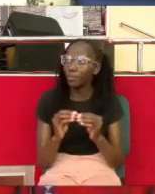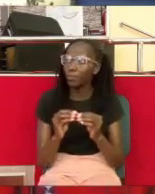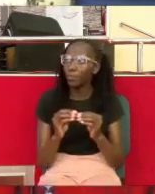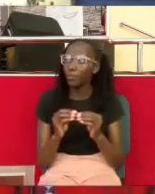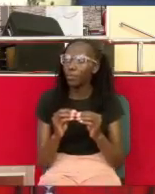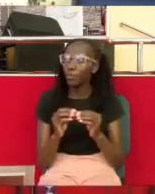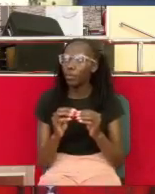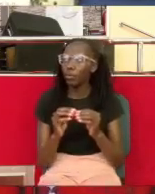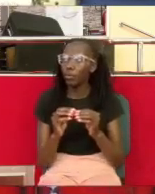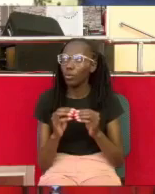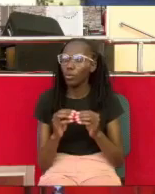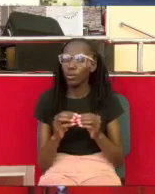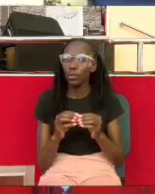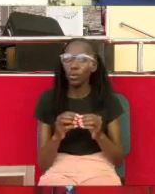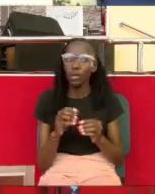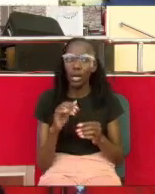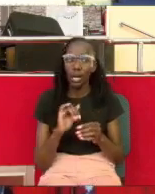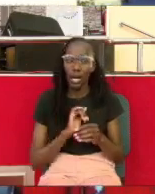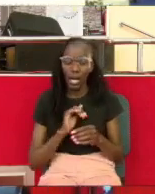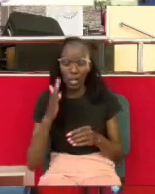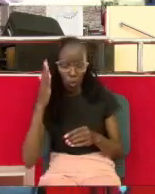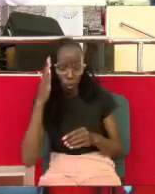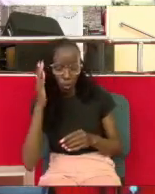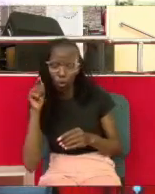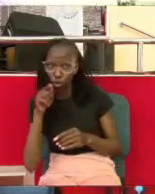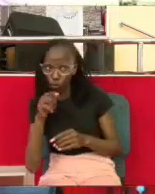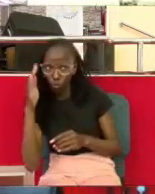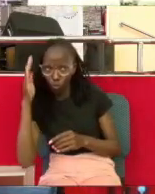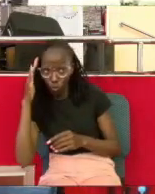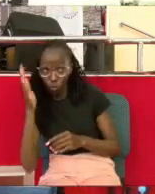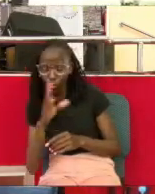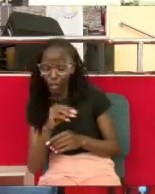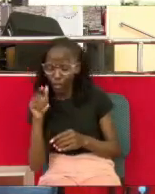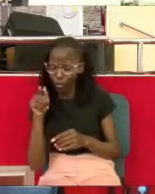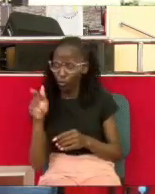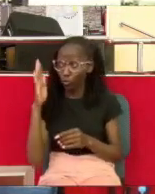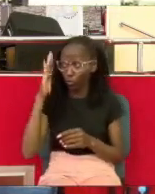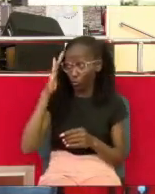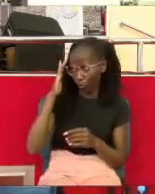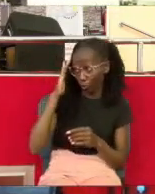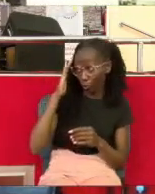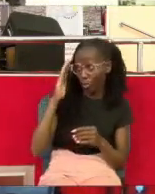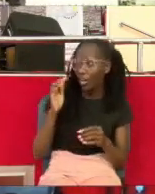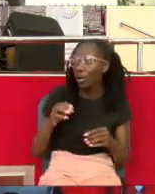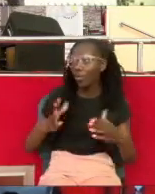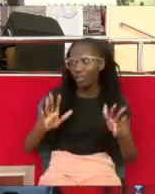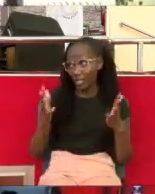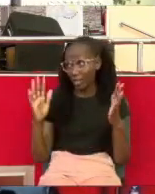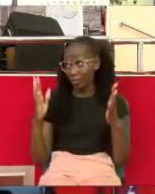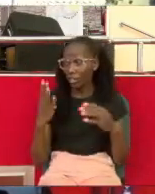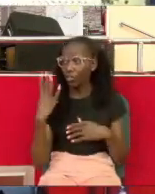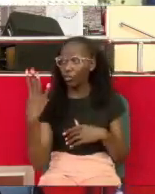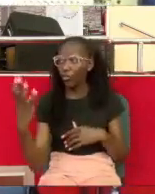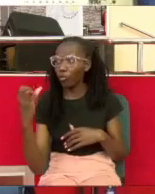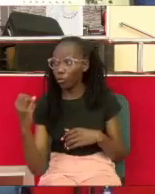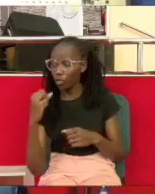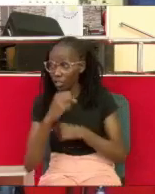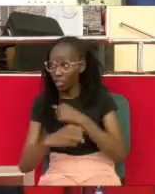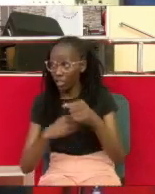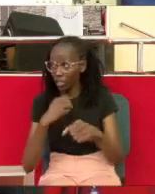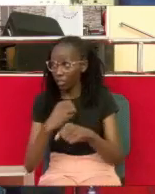I know you know you know that we are celebrating 40 years of the existence of this